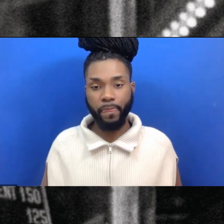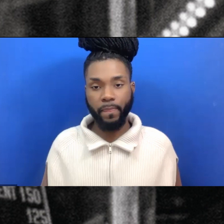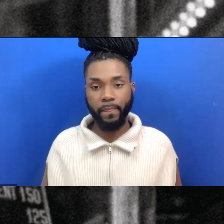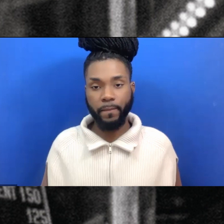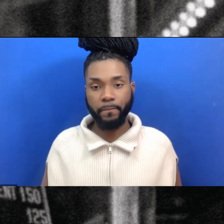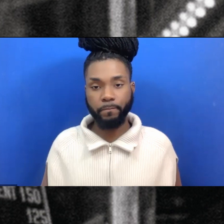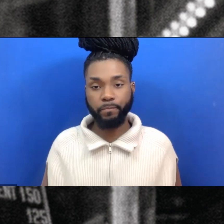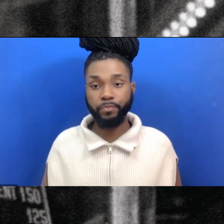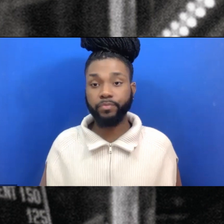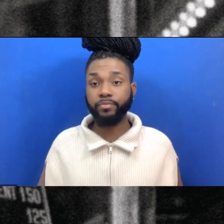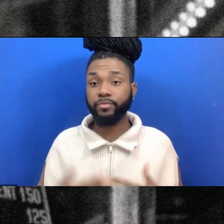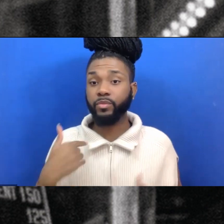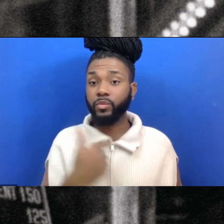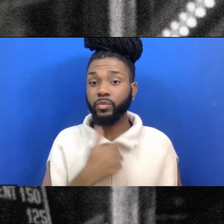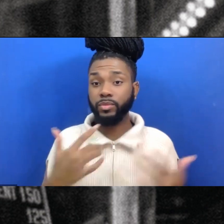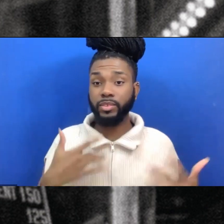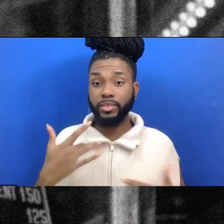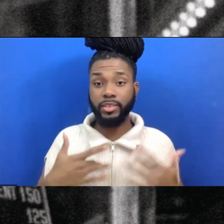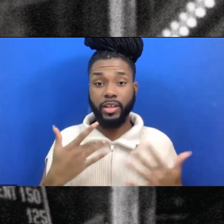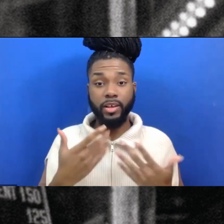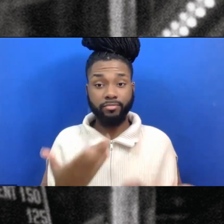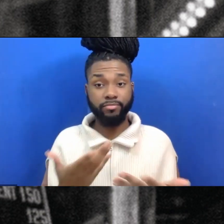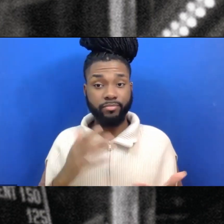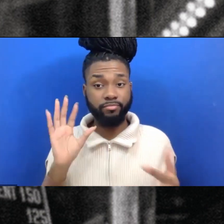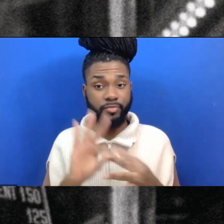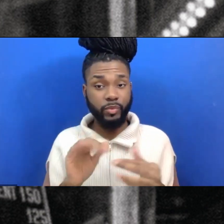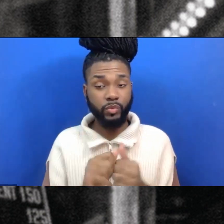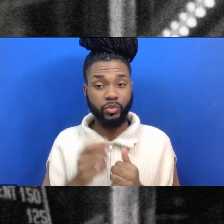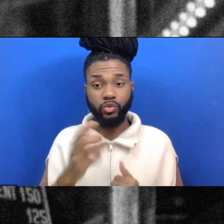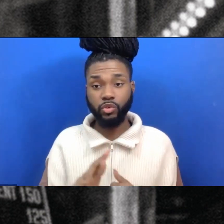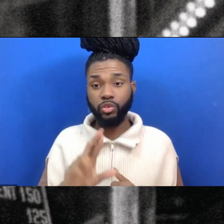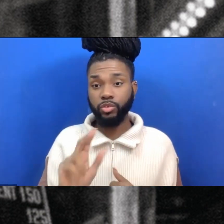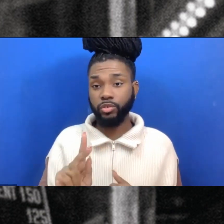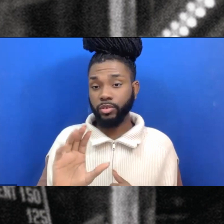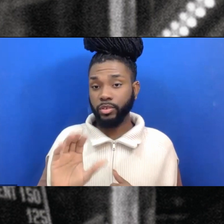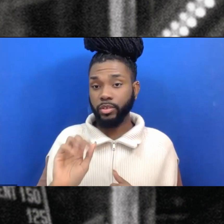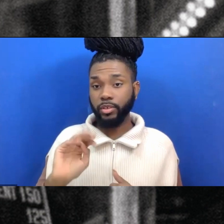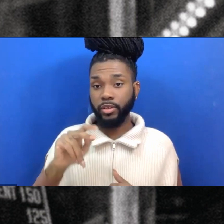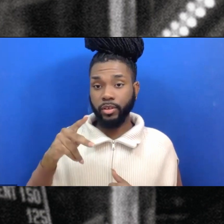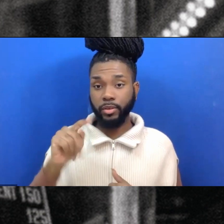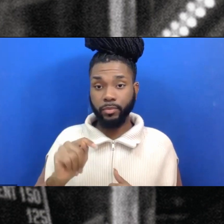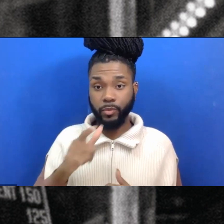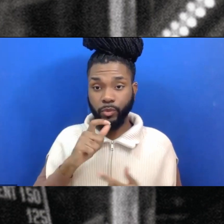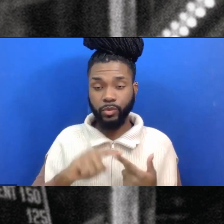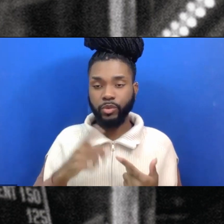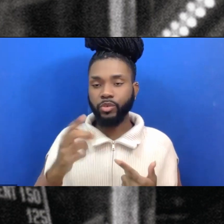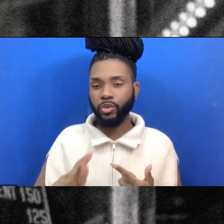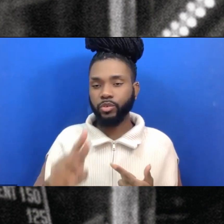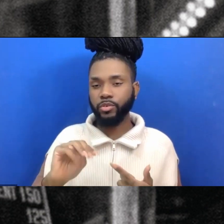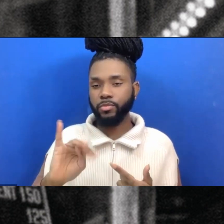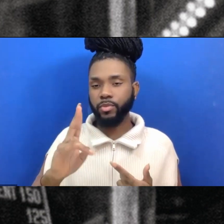Now, we are delighted that joining Dr. Campt is Dr. Michel